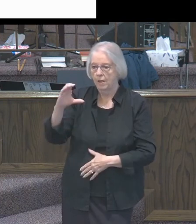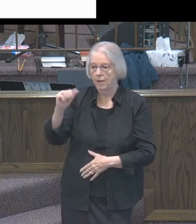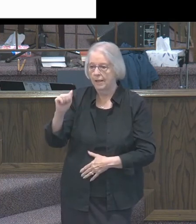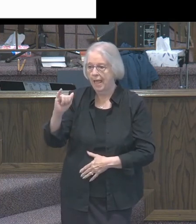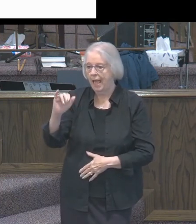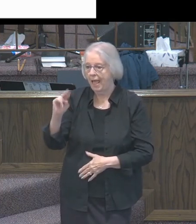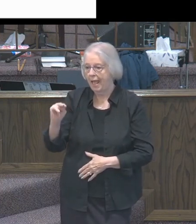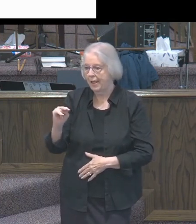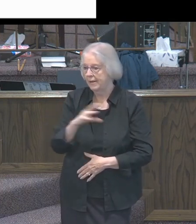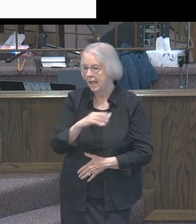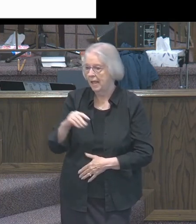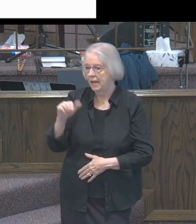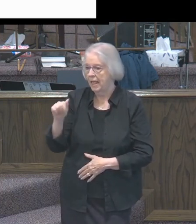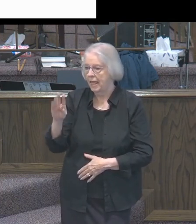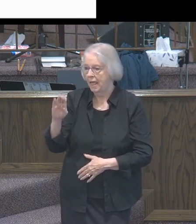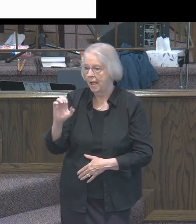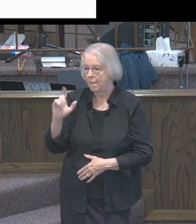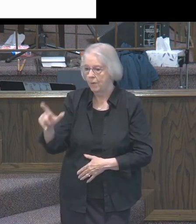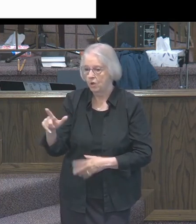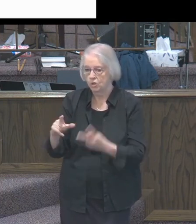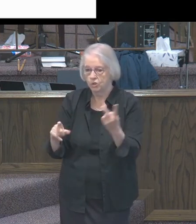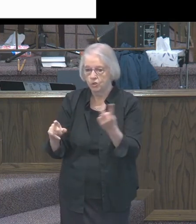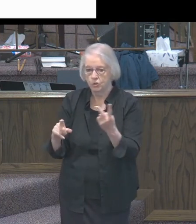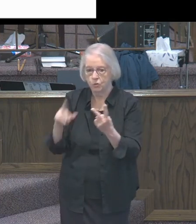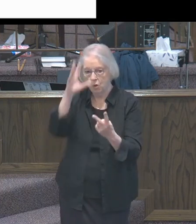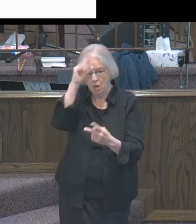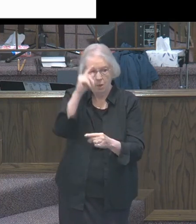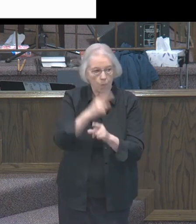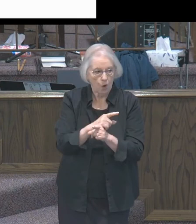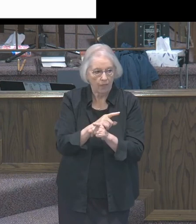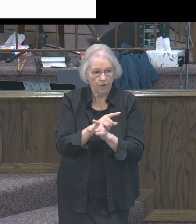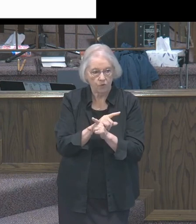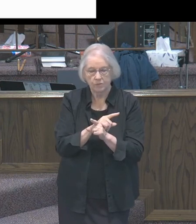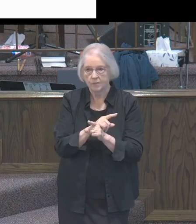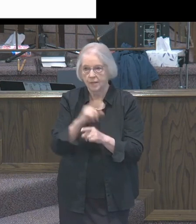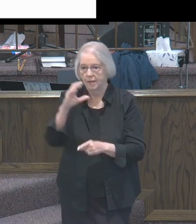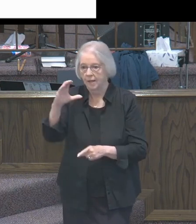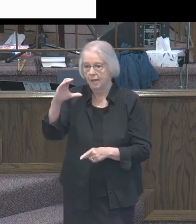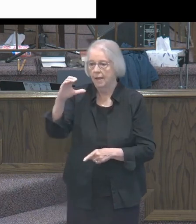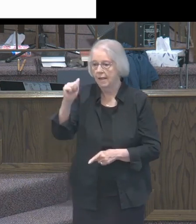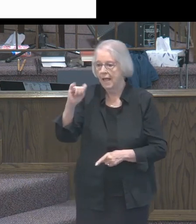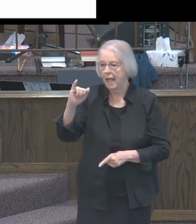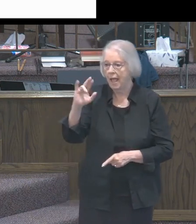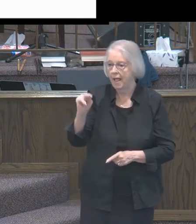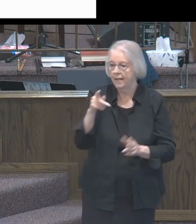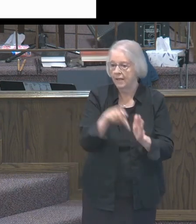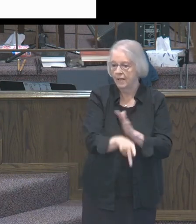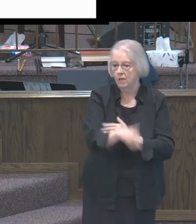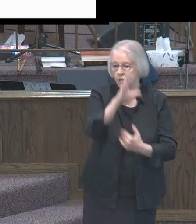of Cain and Abel. Cain killed his brother, and that was the big sin, right? The big sin was murder.